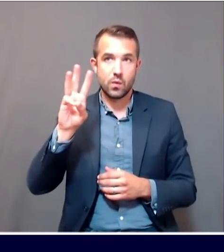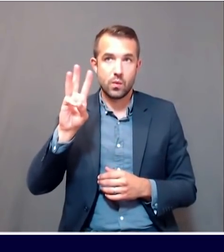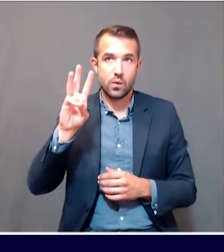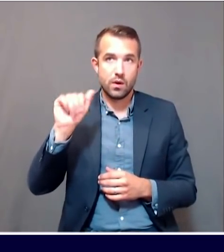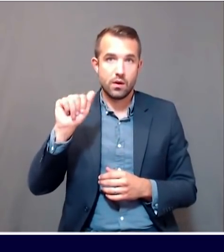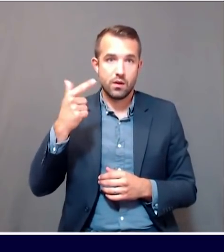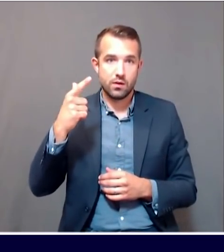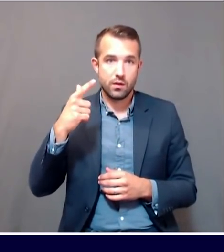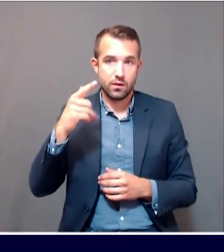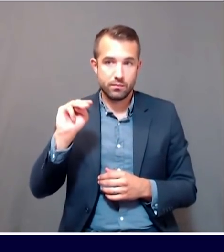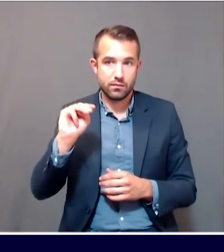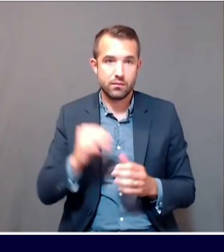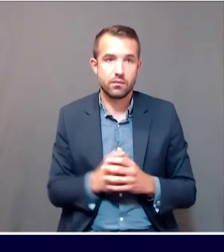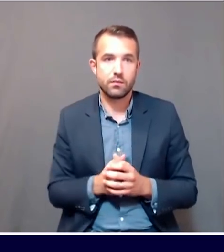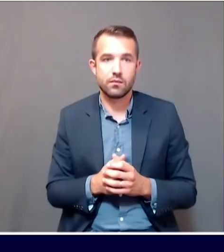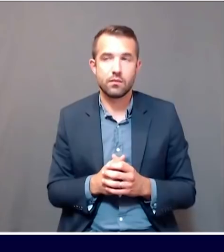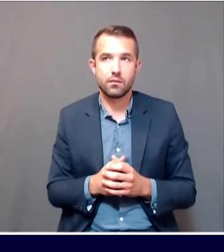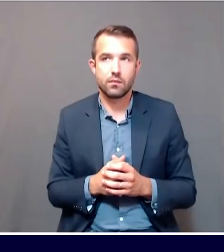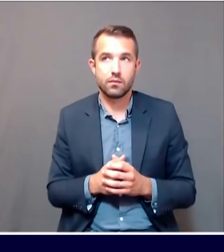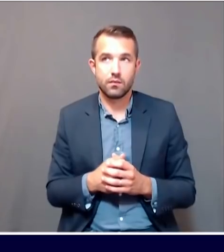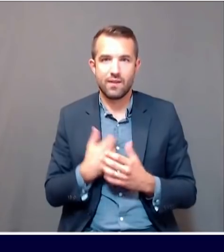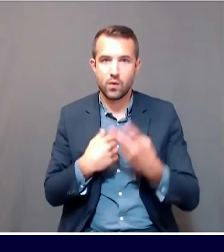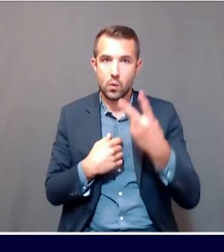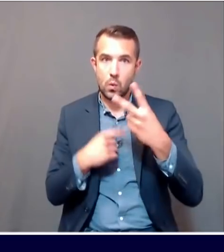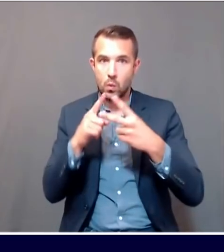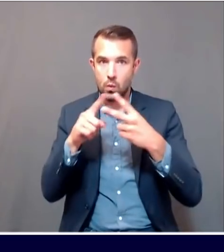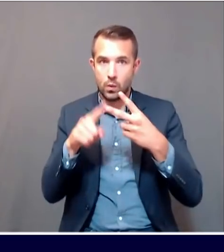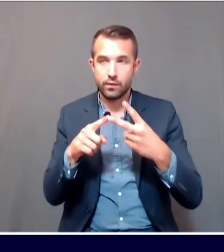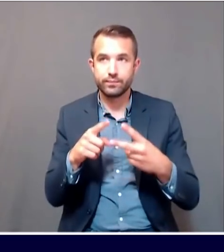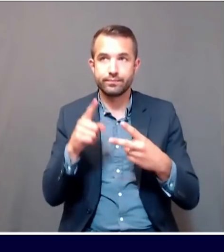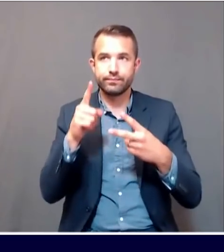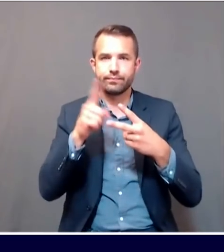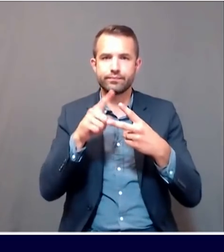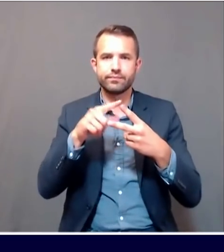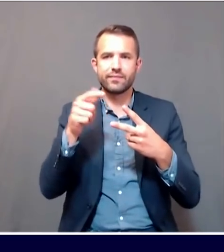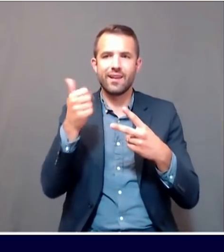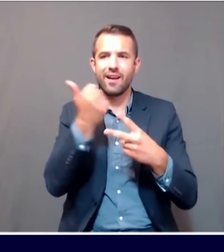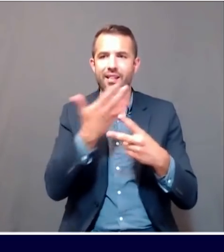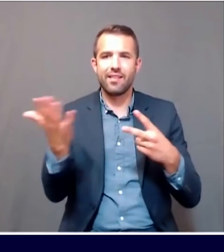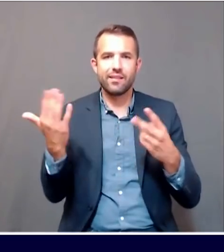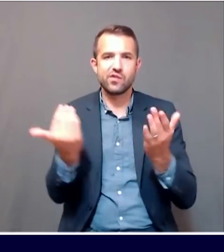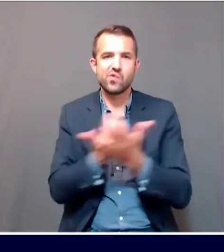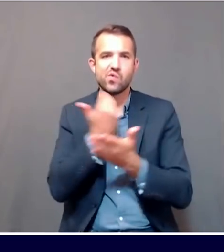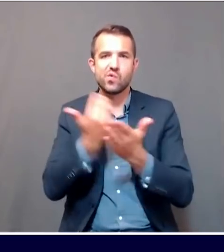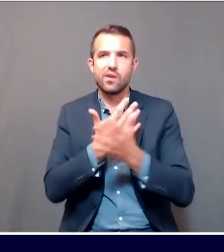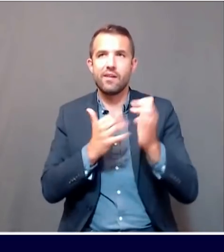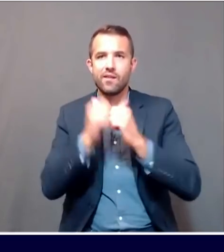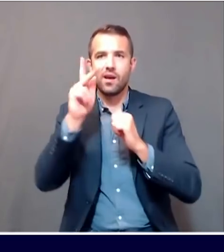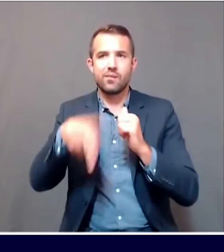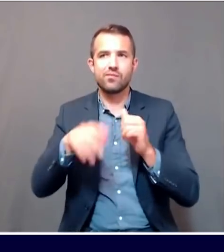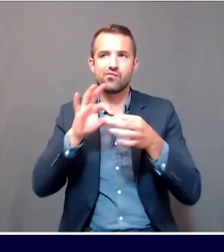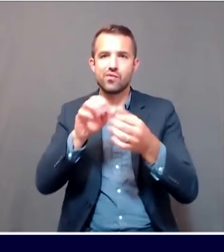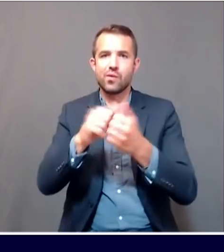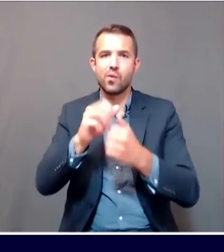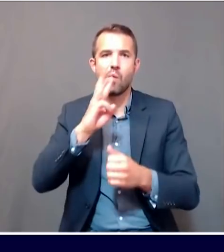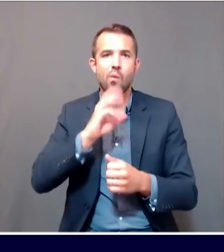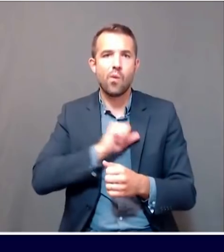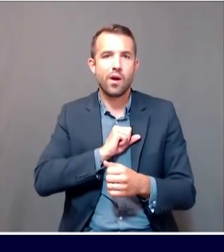have two questions for you. The first, I'm just wondering if there's any update on the outbreak at Walmart here in Presque